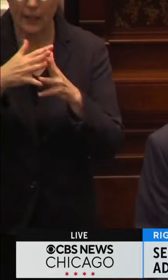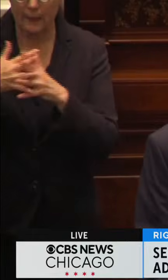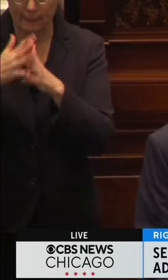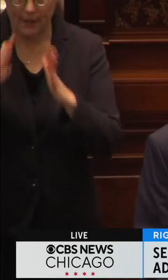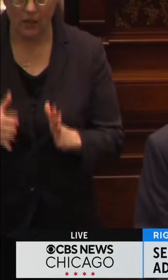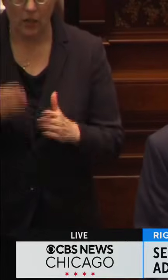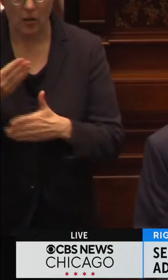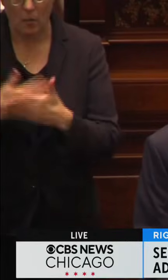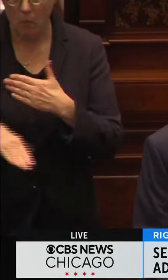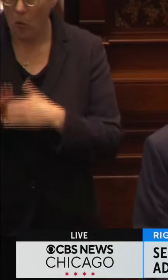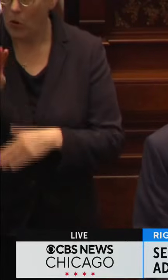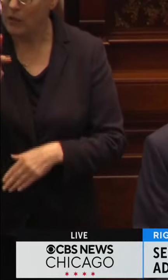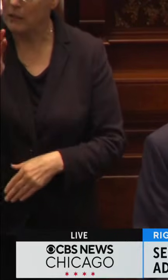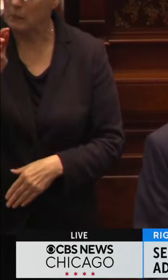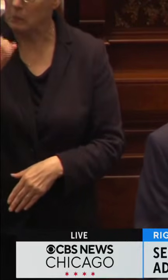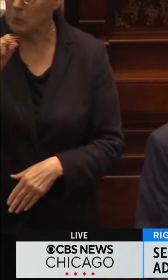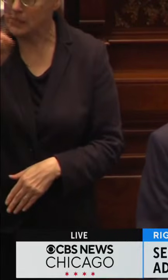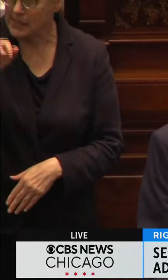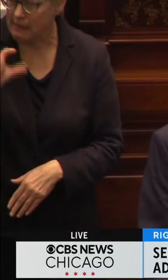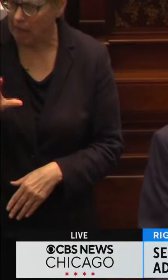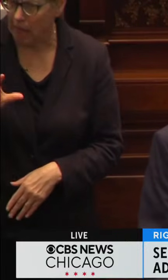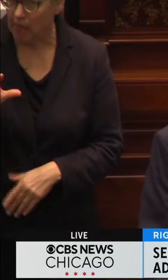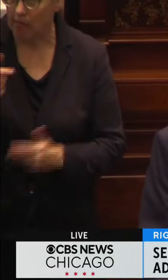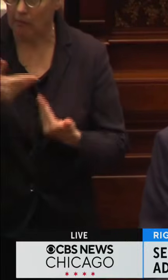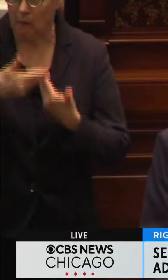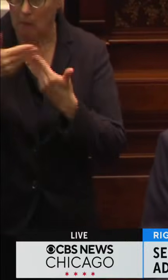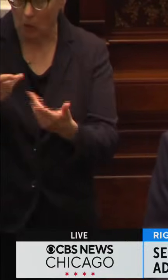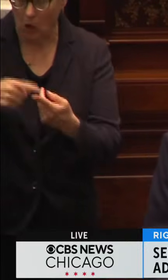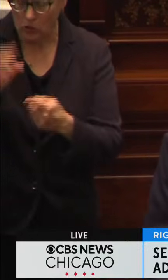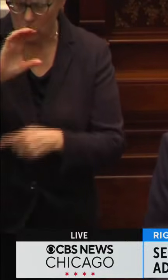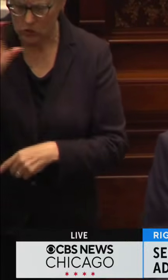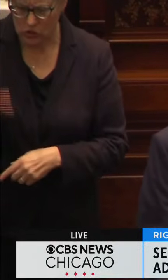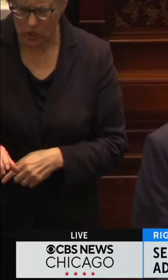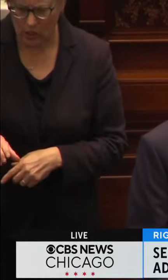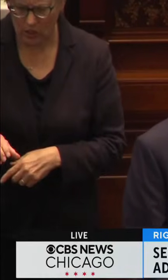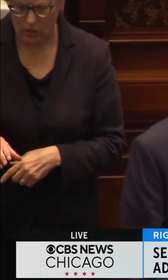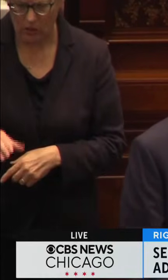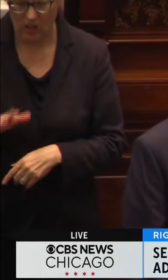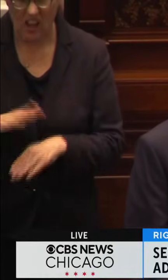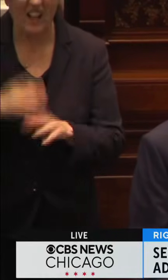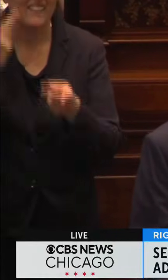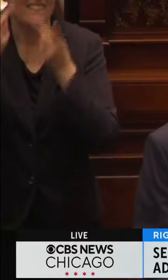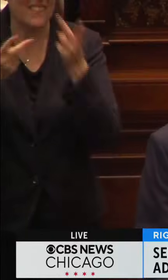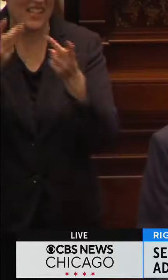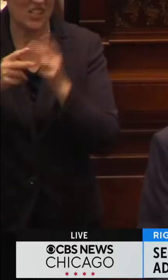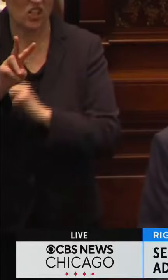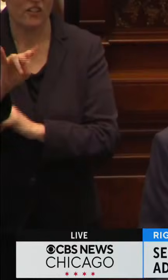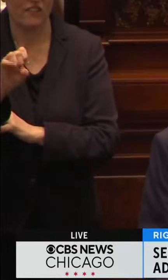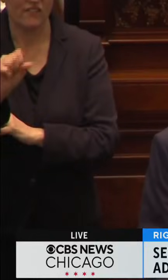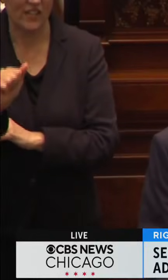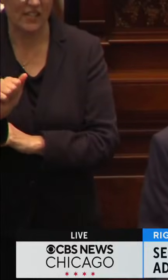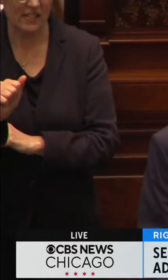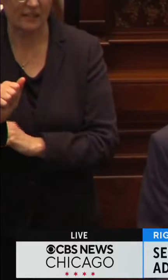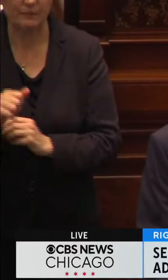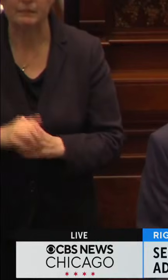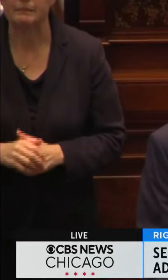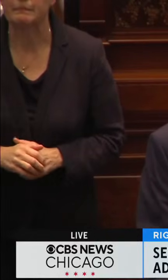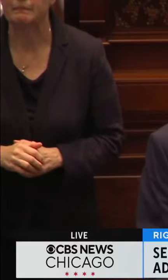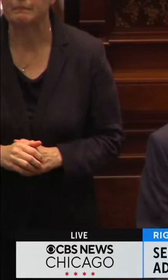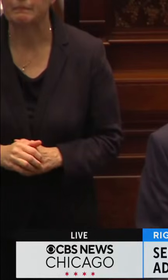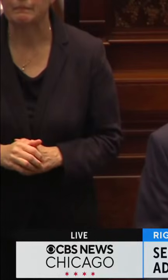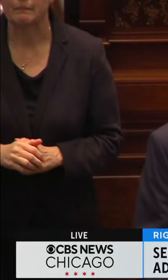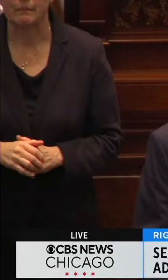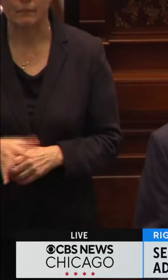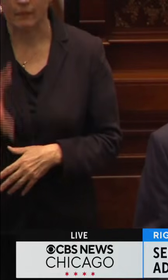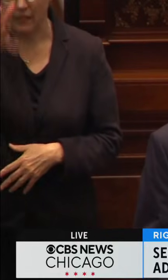born in Brazil who was brought to Chicago on a visitor's visa by her mother and father.